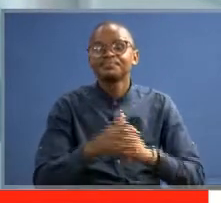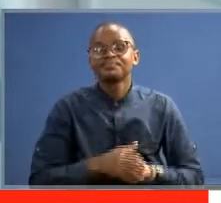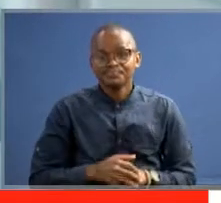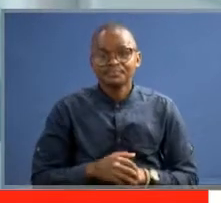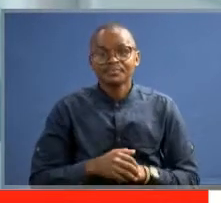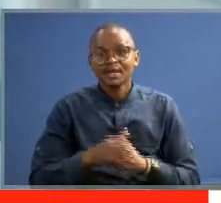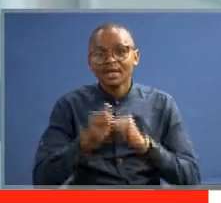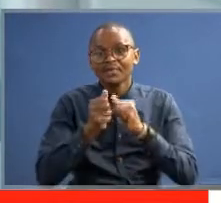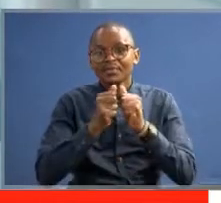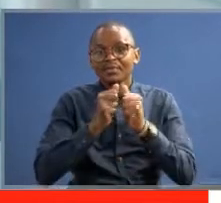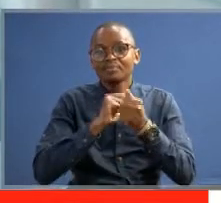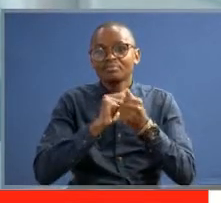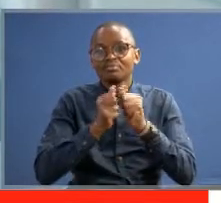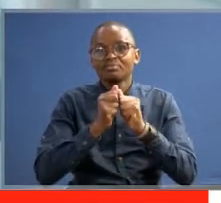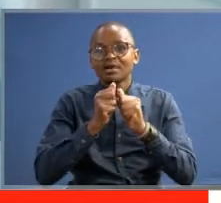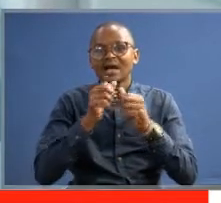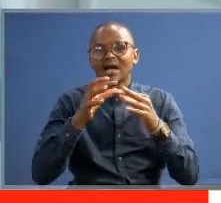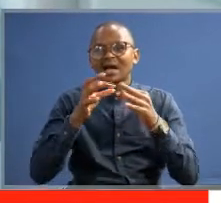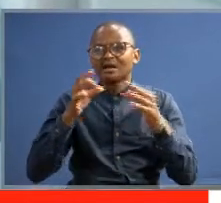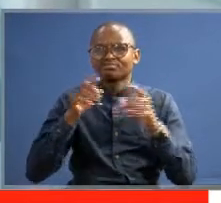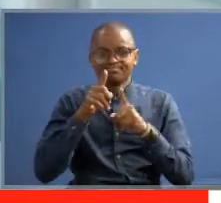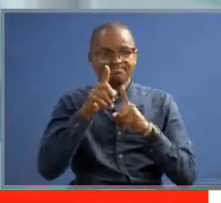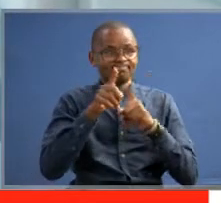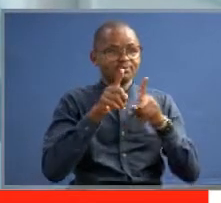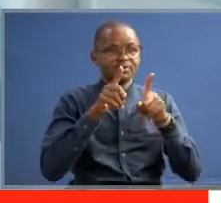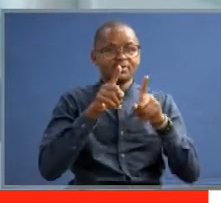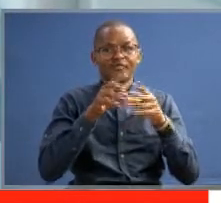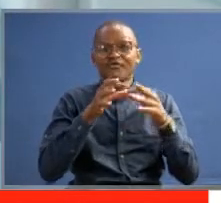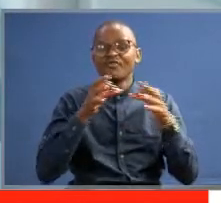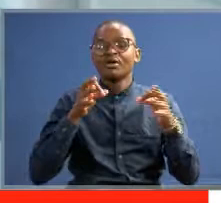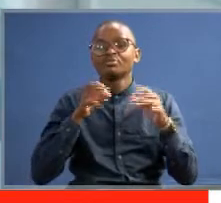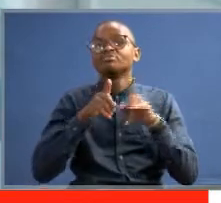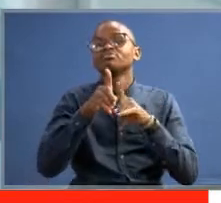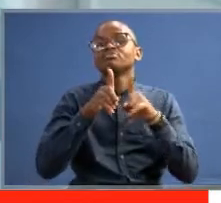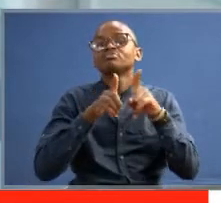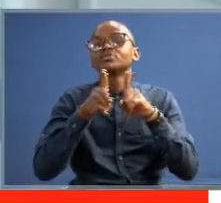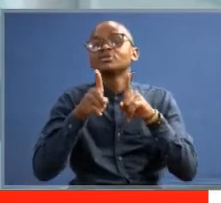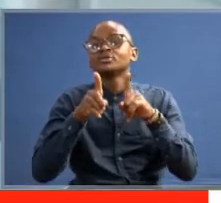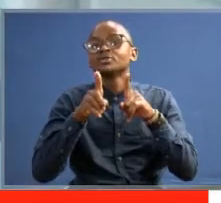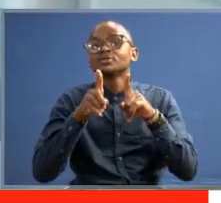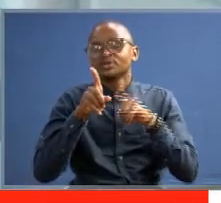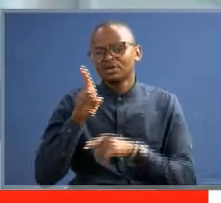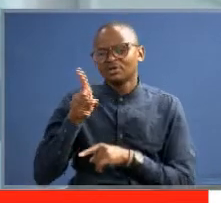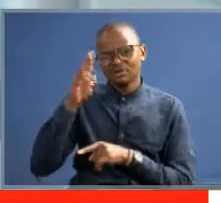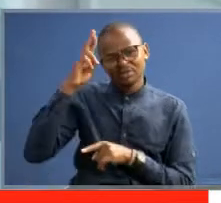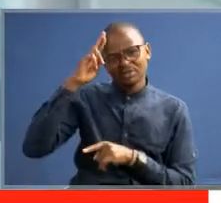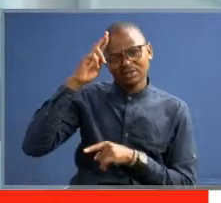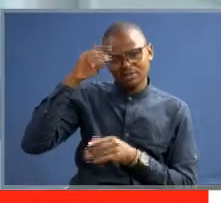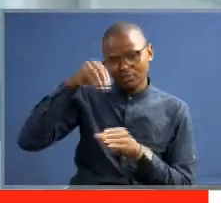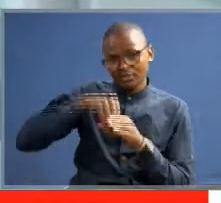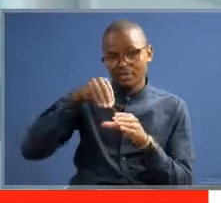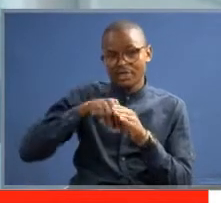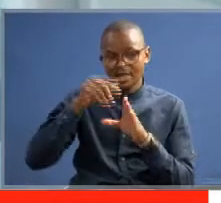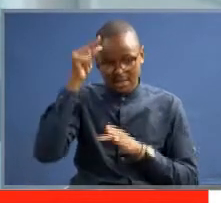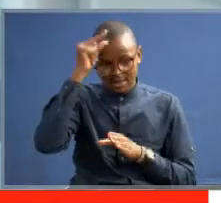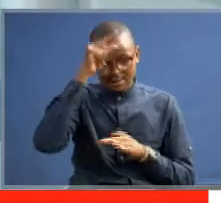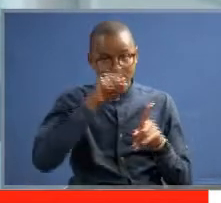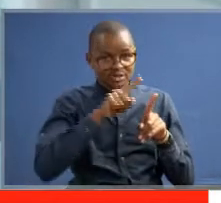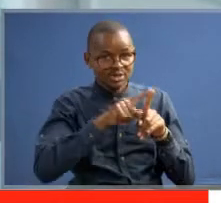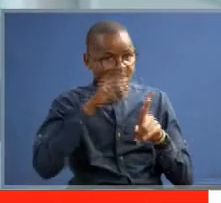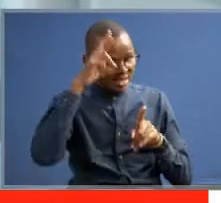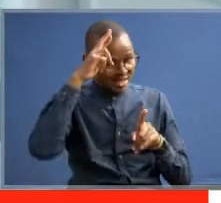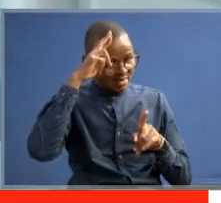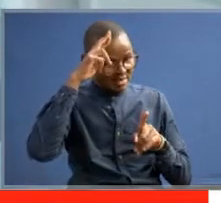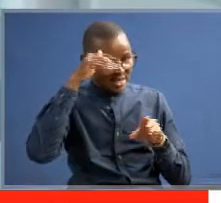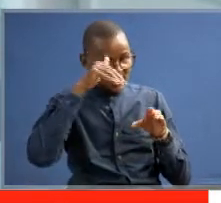Right, sports came as a long journey, as a result of a long journey. And there was the realization within government and realization